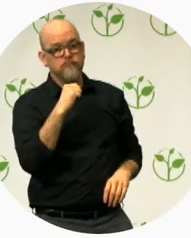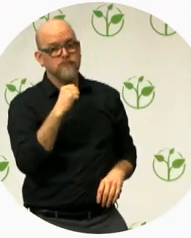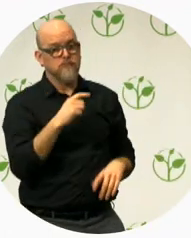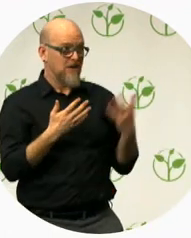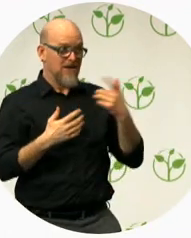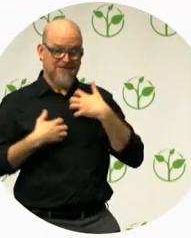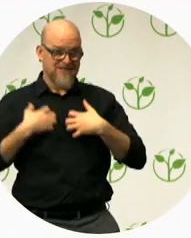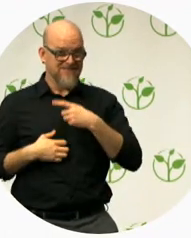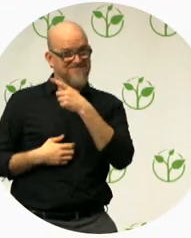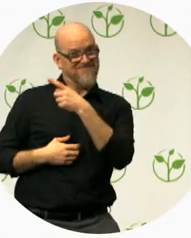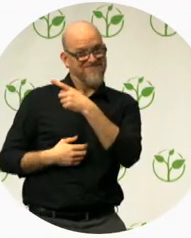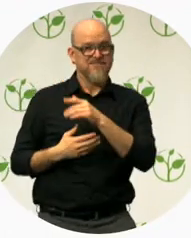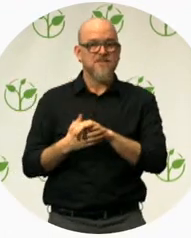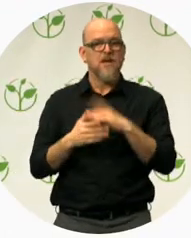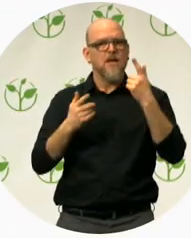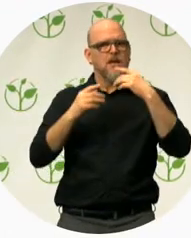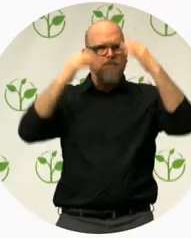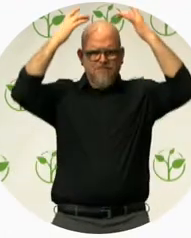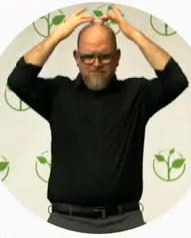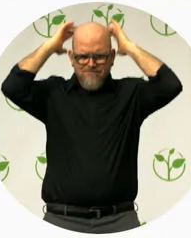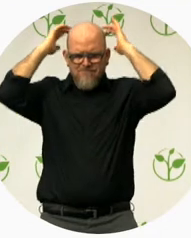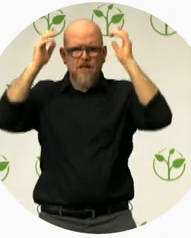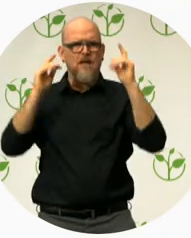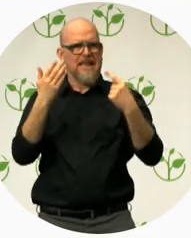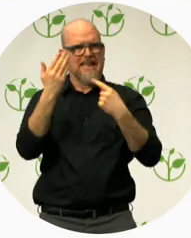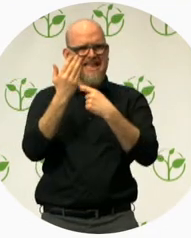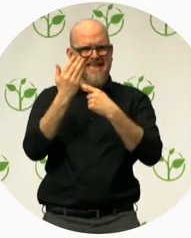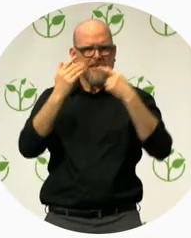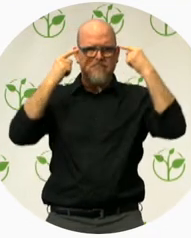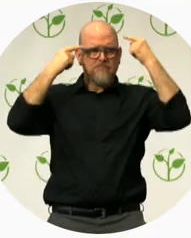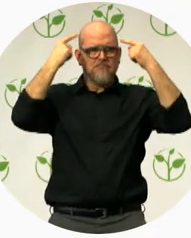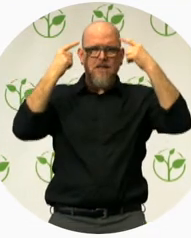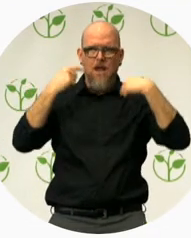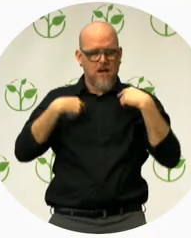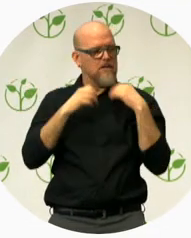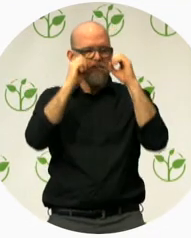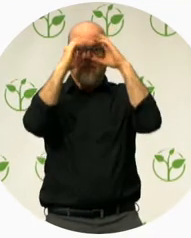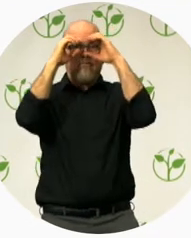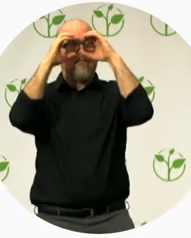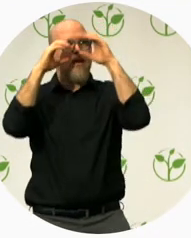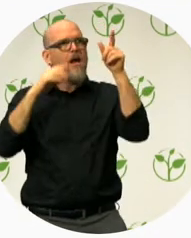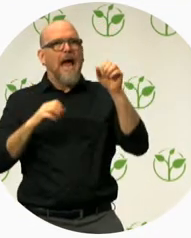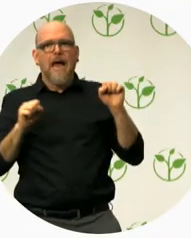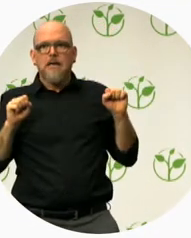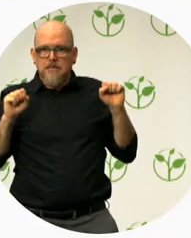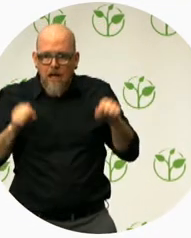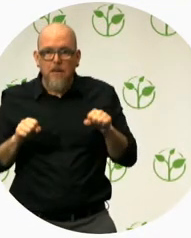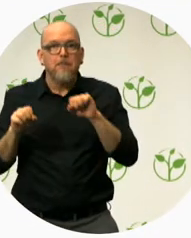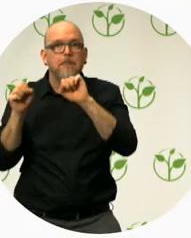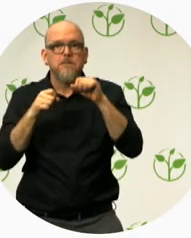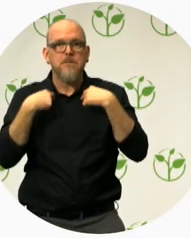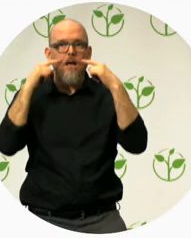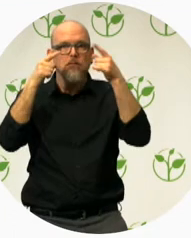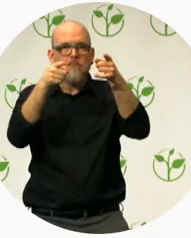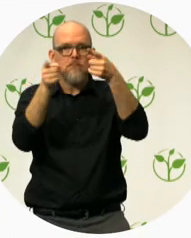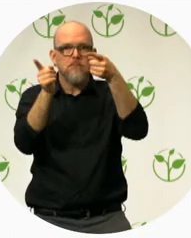brain technology, but I'm actually really fascinated with the way that AI is moving towards